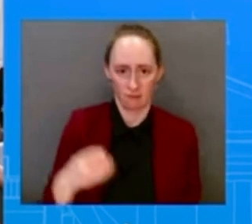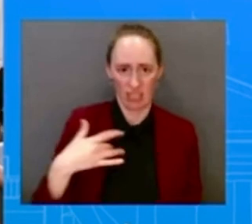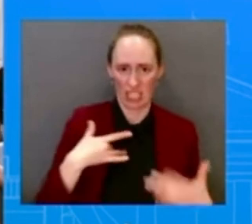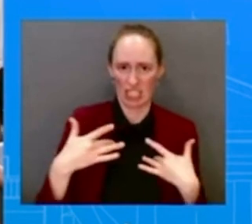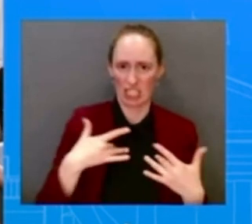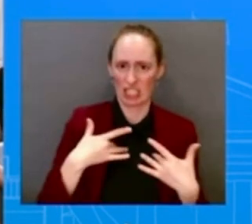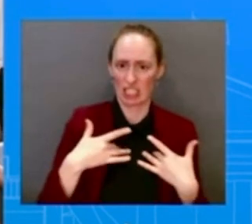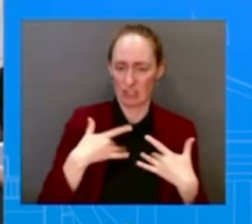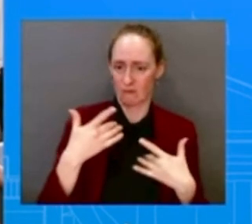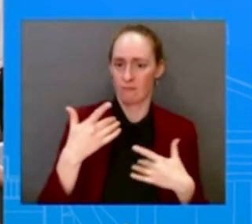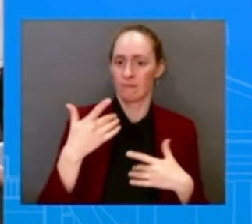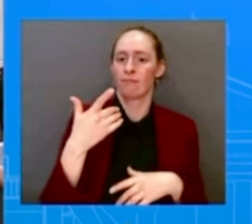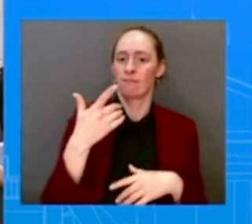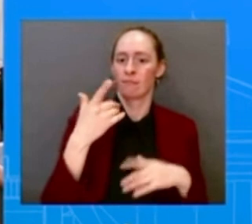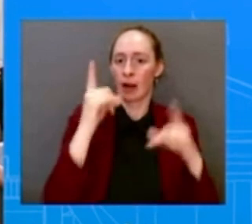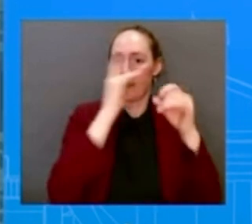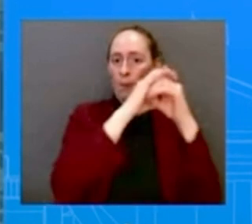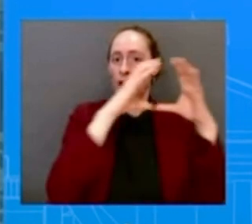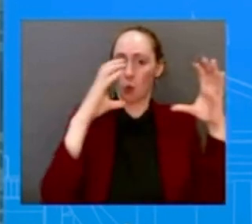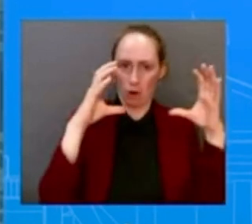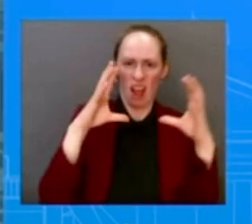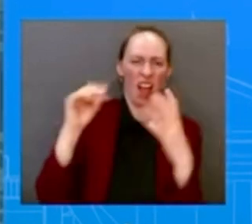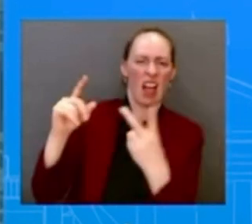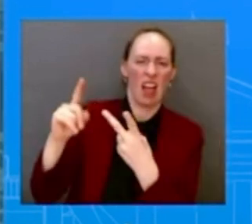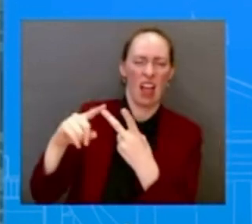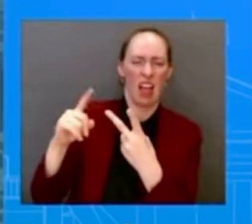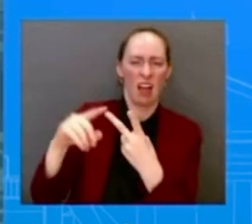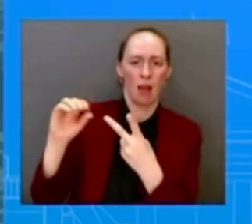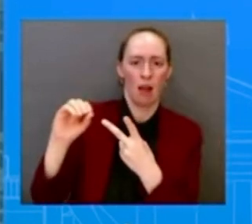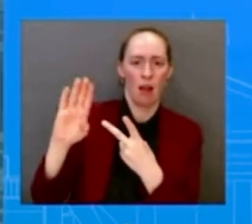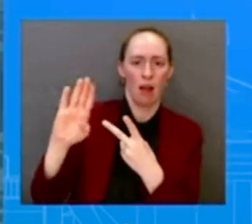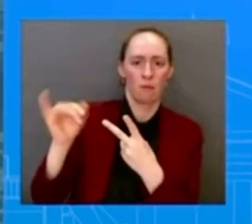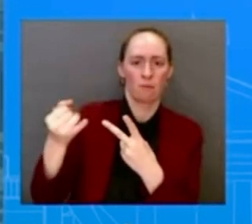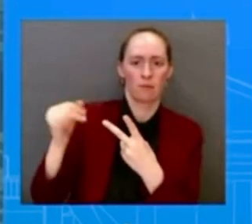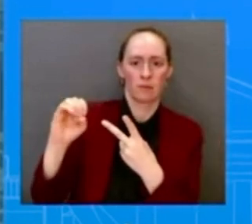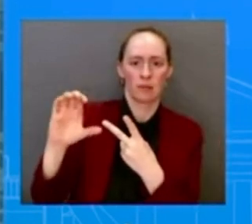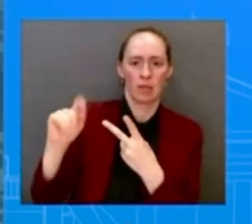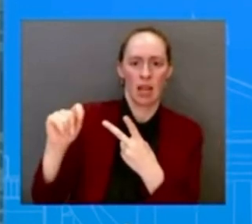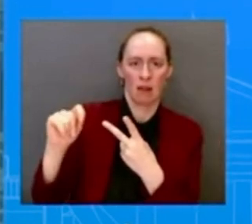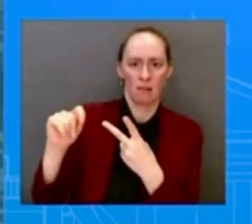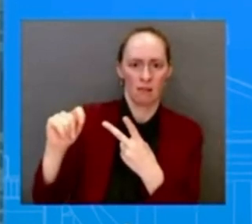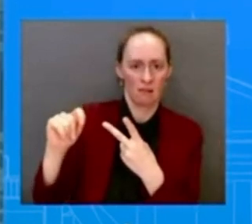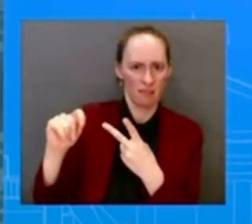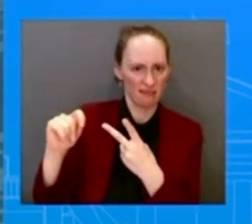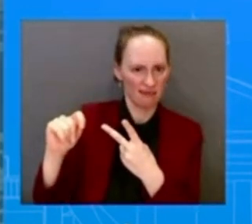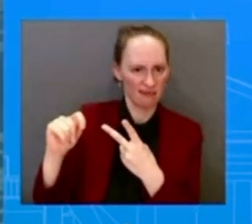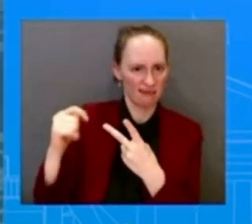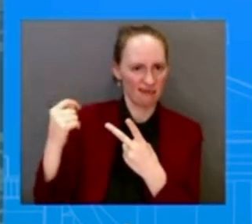detected before they enter the U.S.? I think we're going to continue to learn a lot about